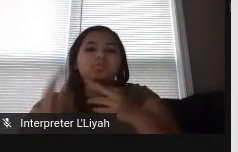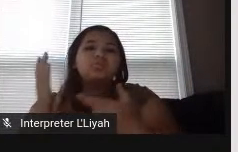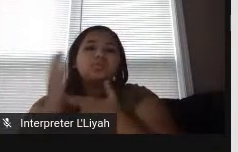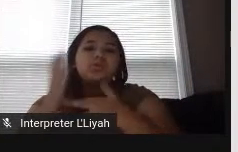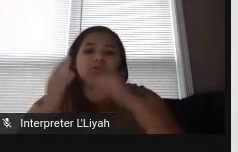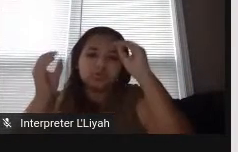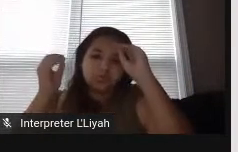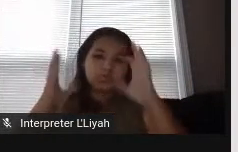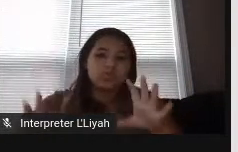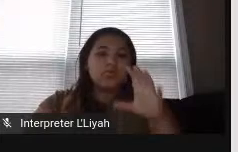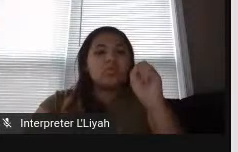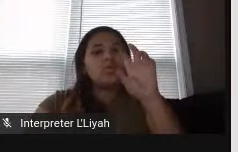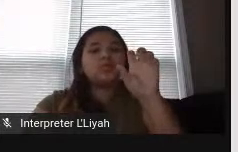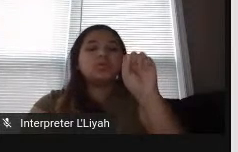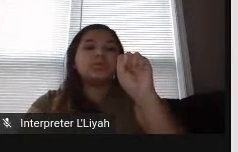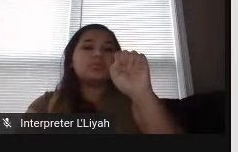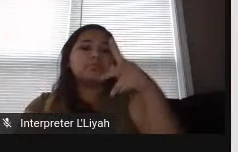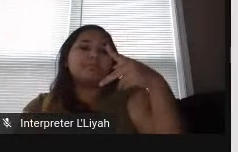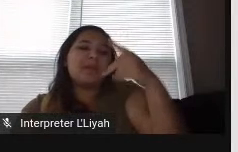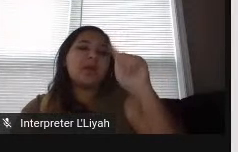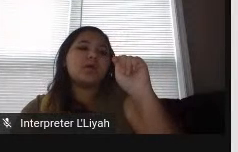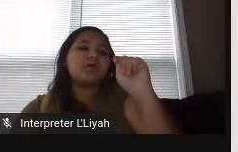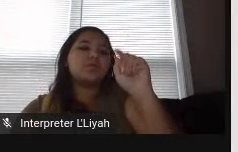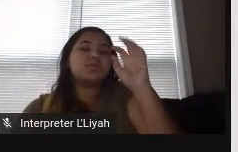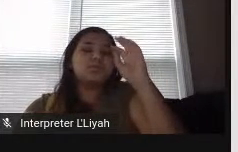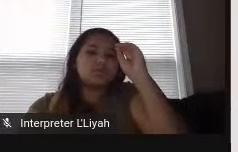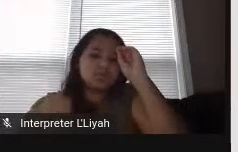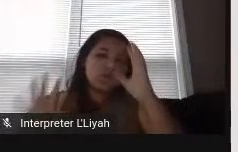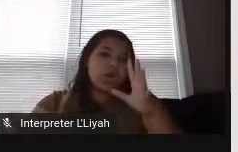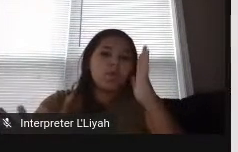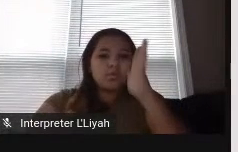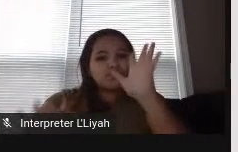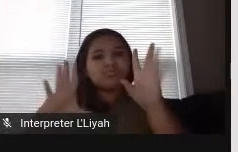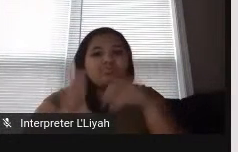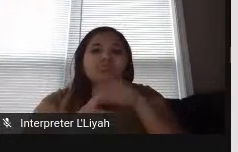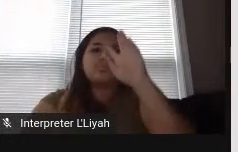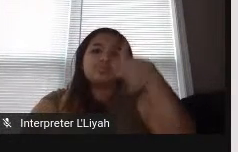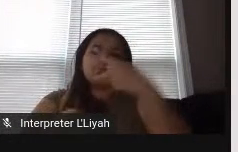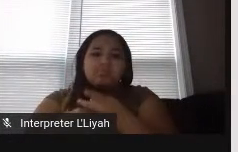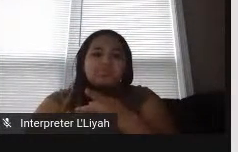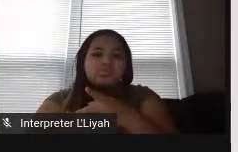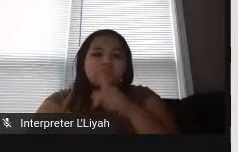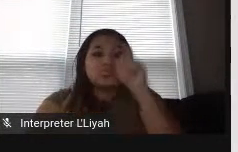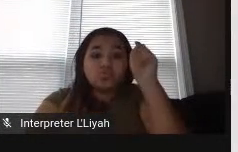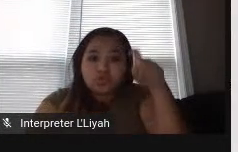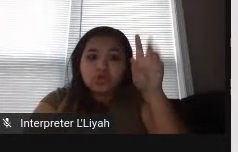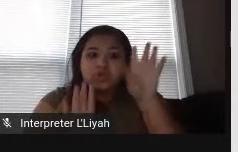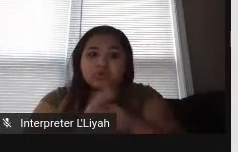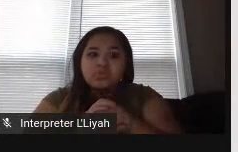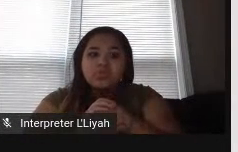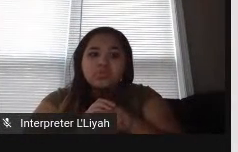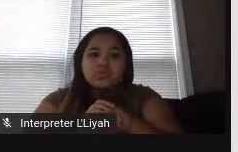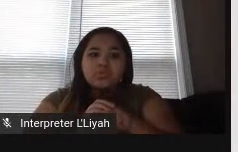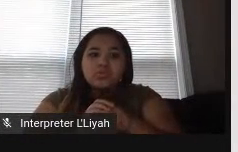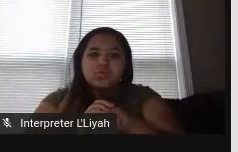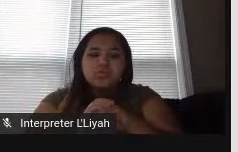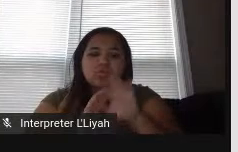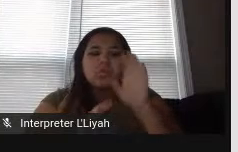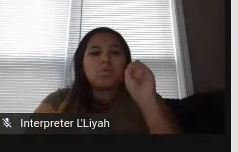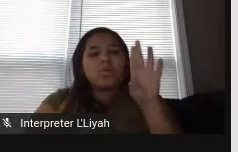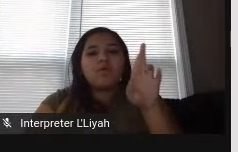teacher or the SPED teacher. It's going to include the principal. It should include the principal or the